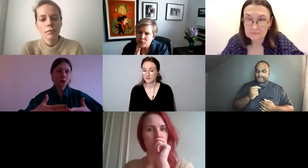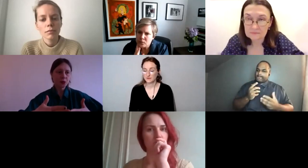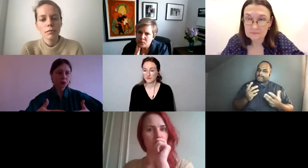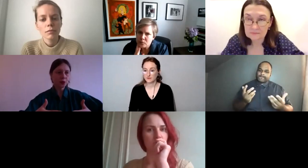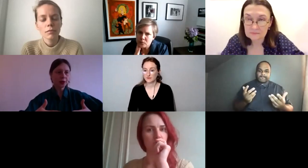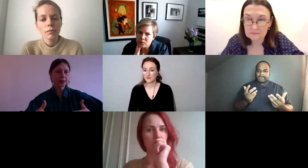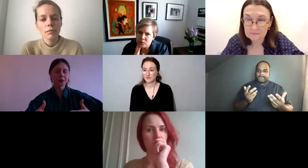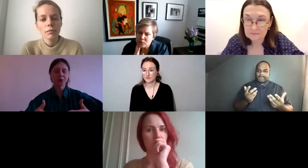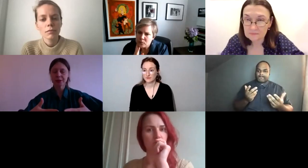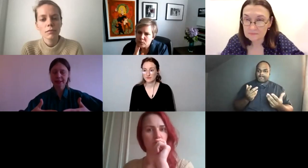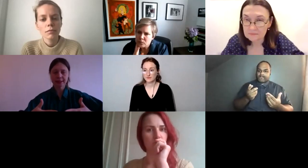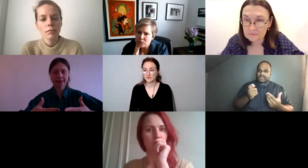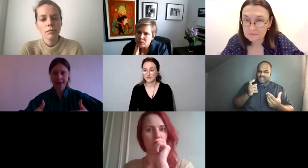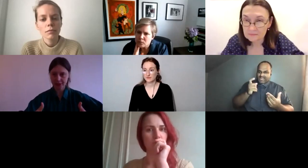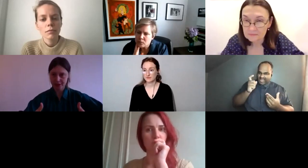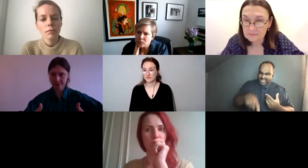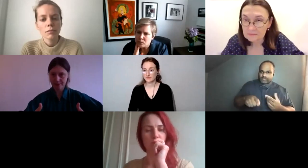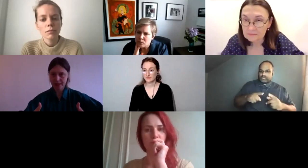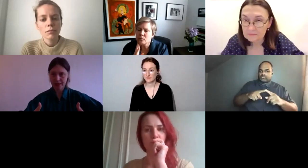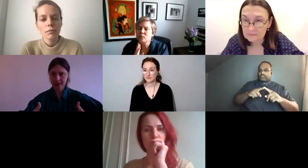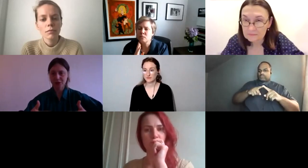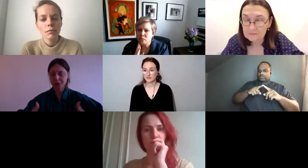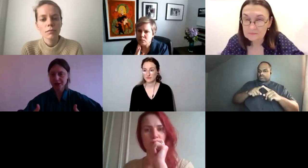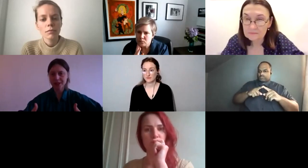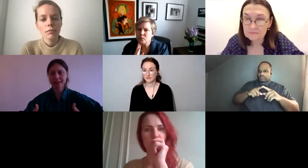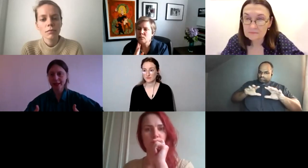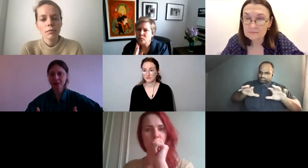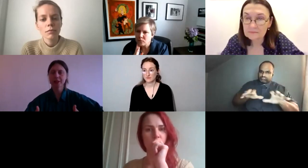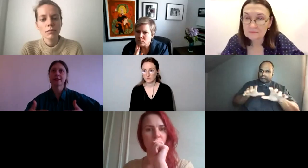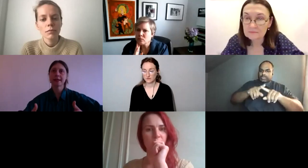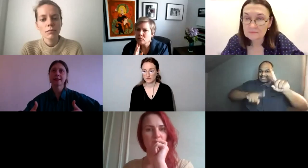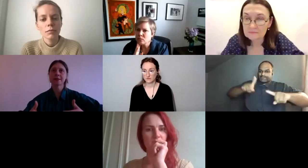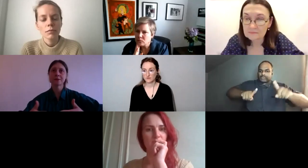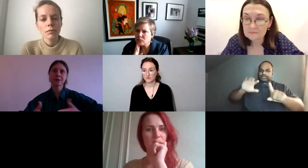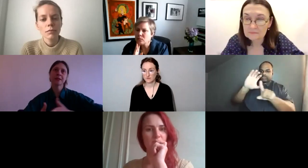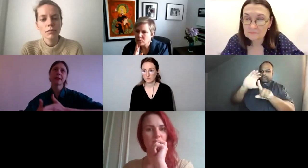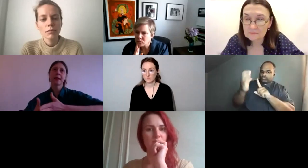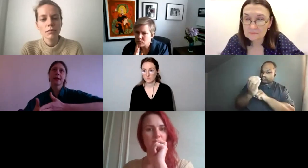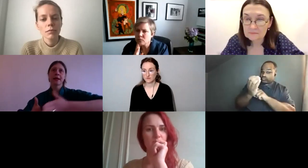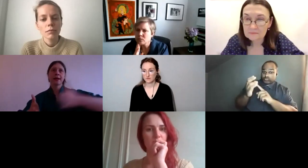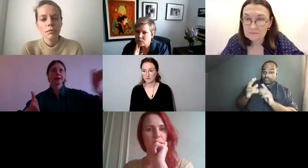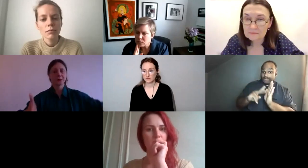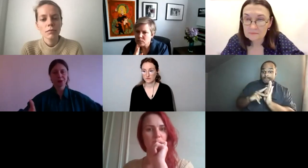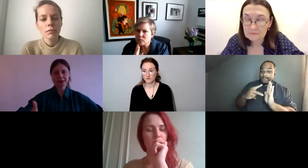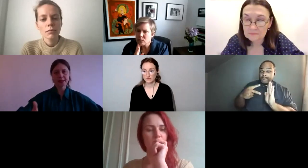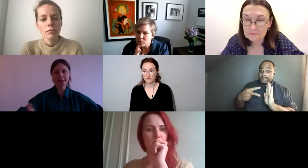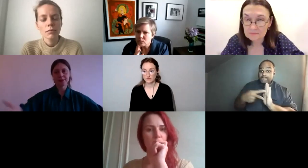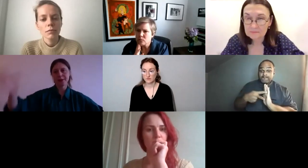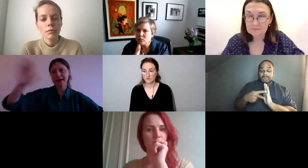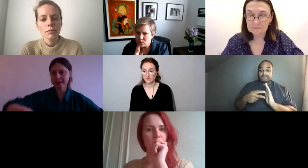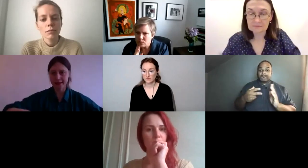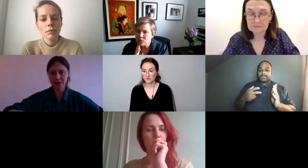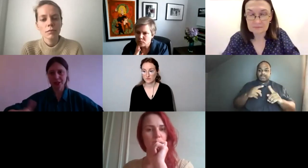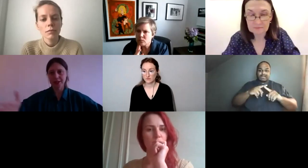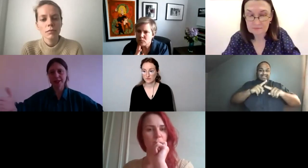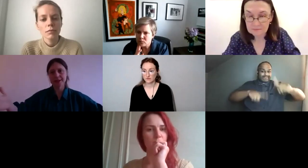has to do diversity culture. And diversity culture, it doesn't mean diversity